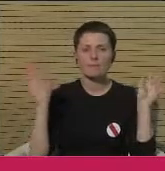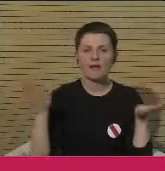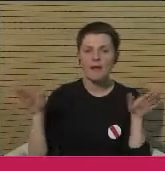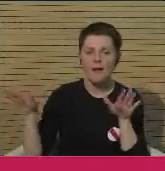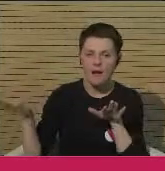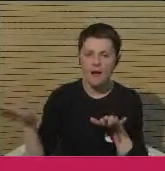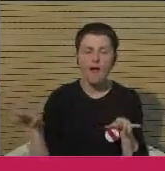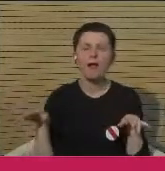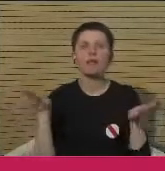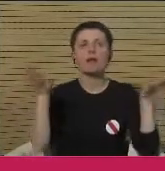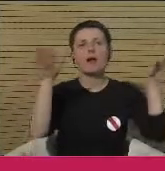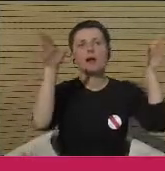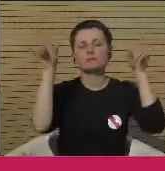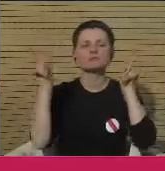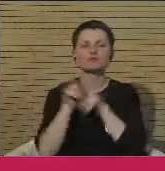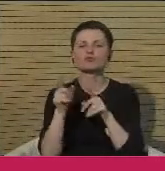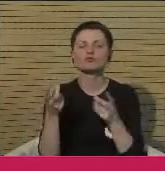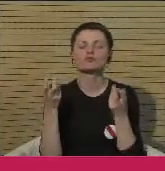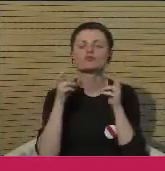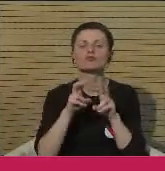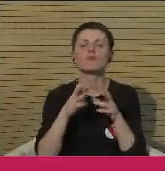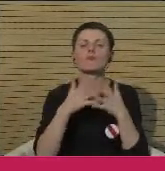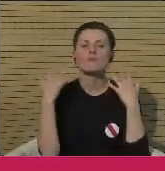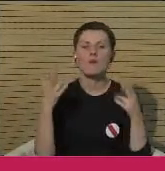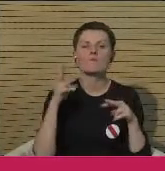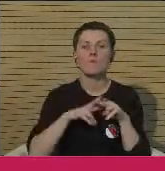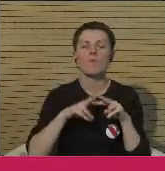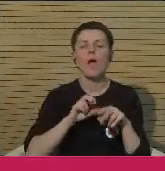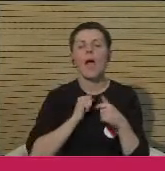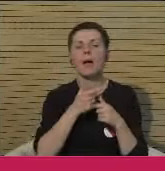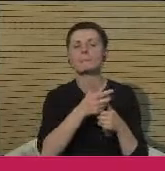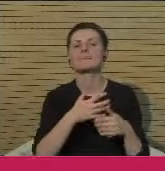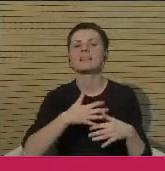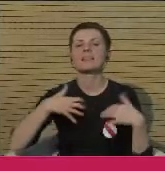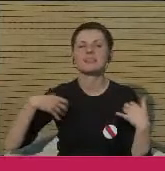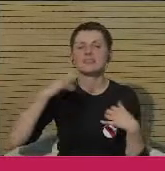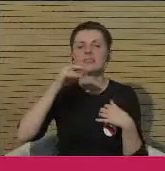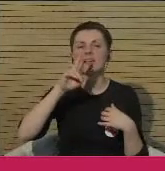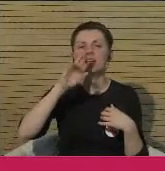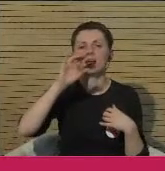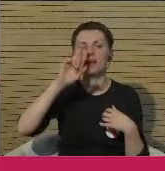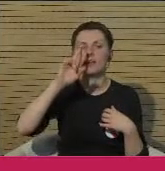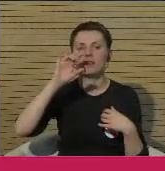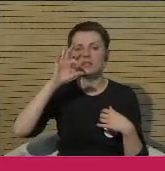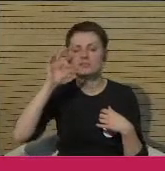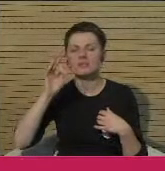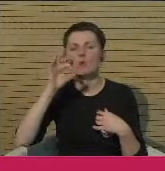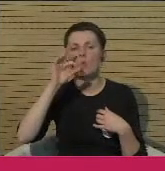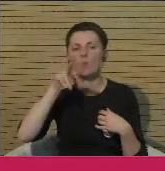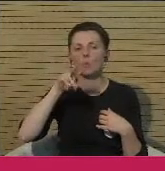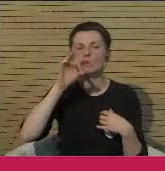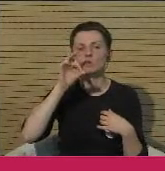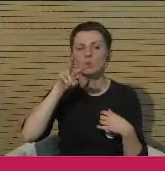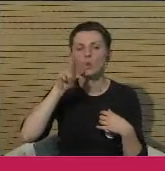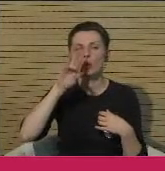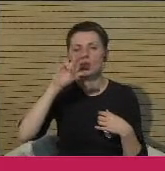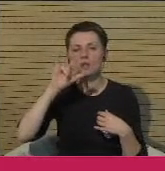was expected almost to disappear. But one Usurian